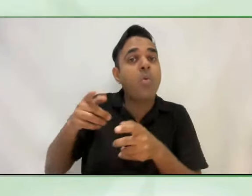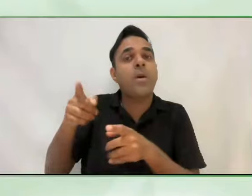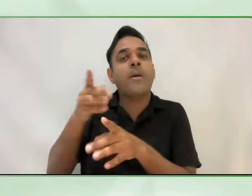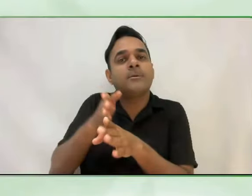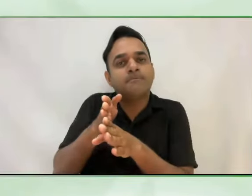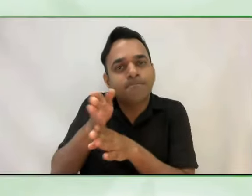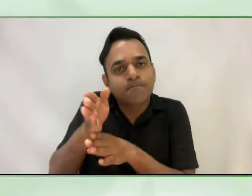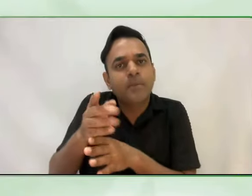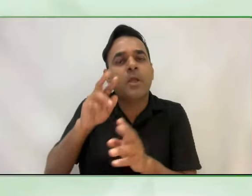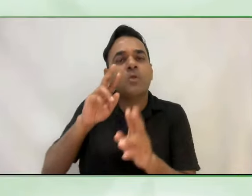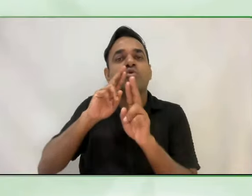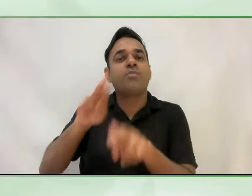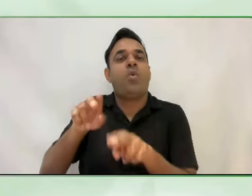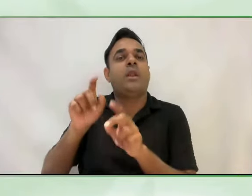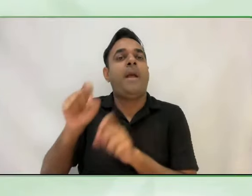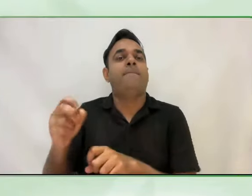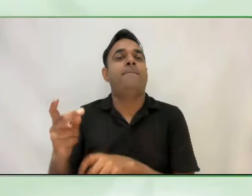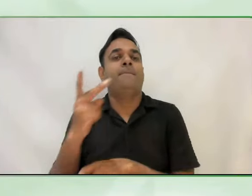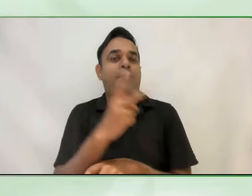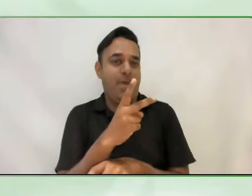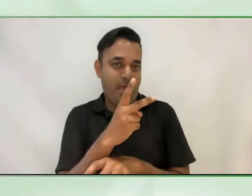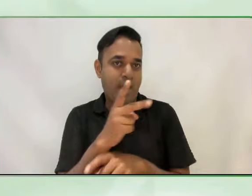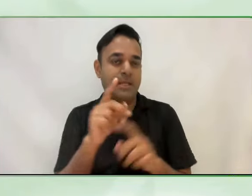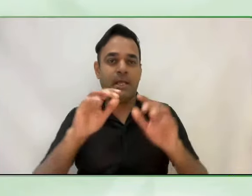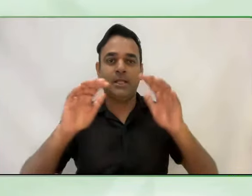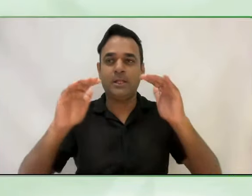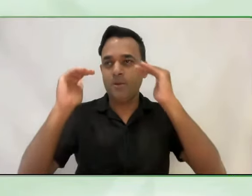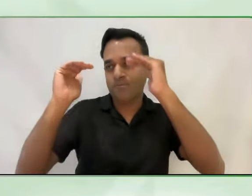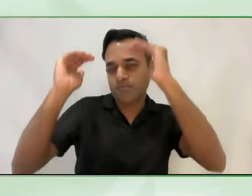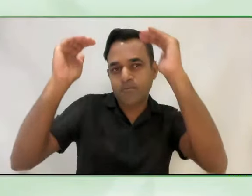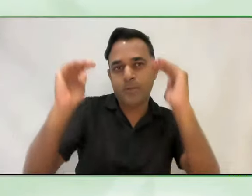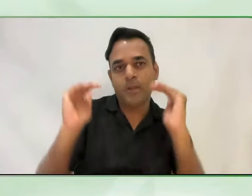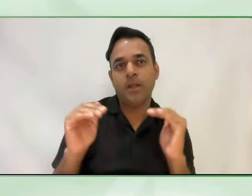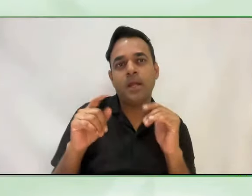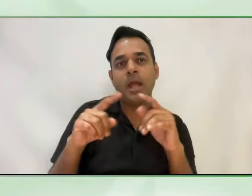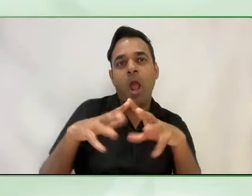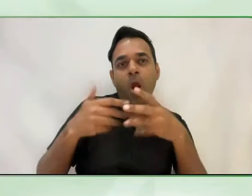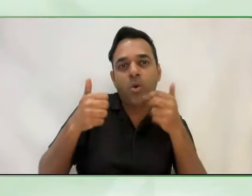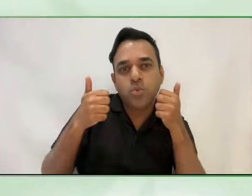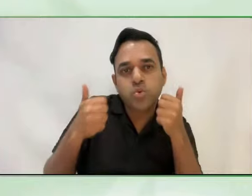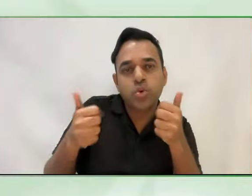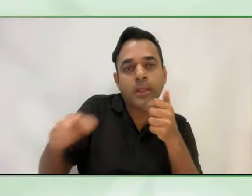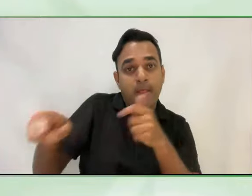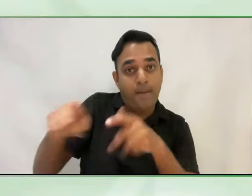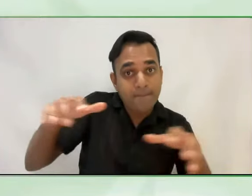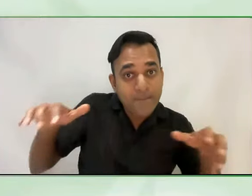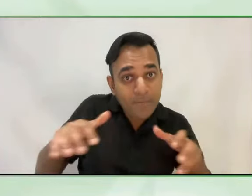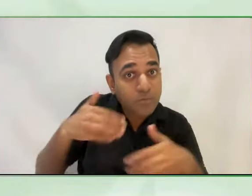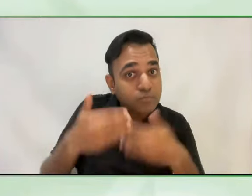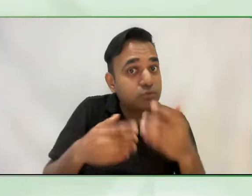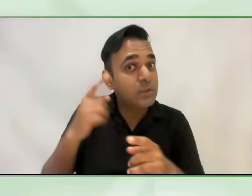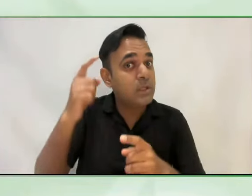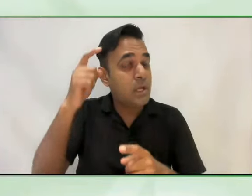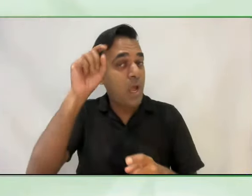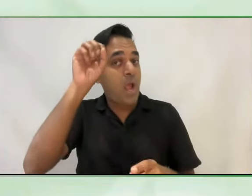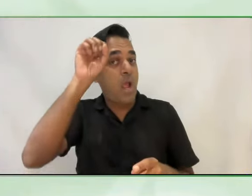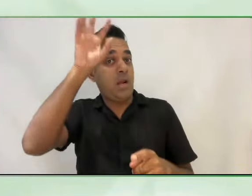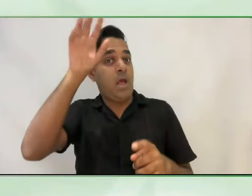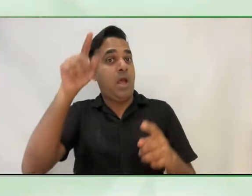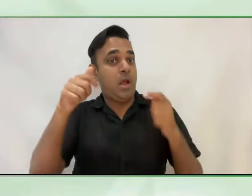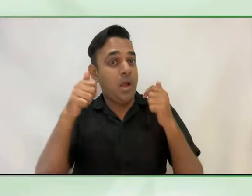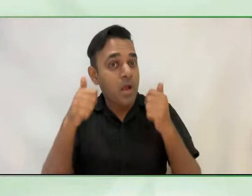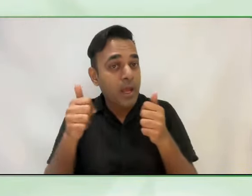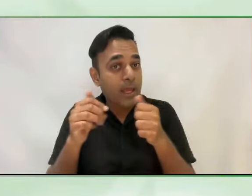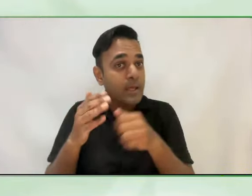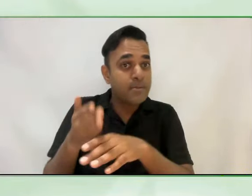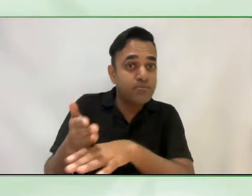are employers doing that are participating in this tool? Are we seeing progress? Where are we seeing progress as well?